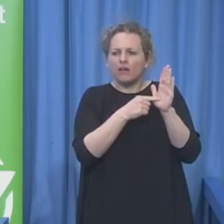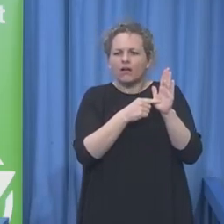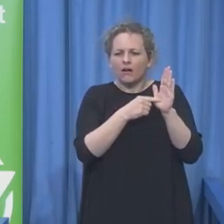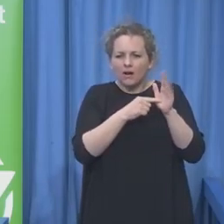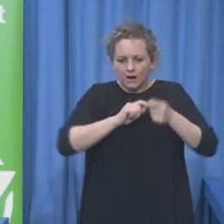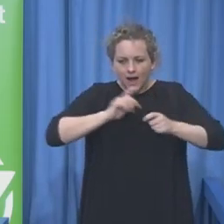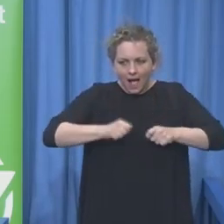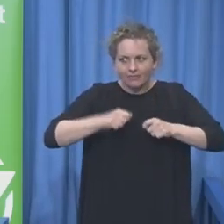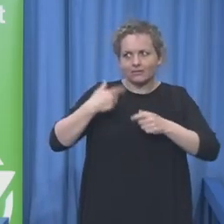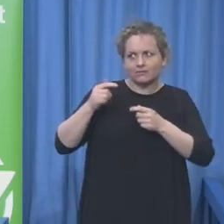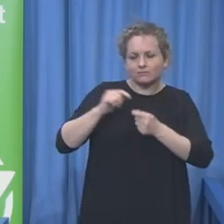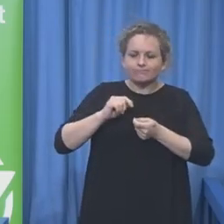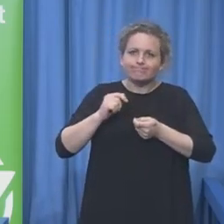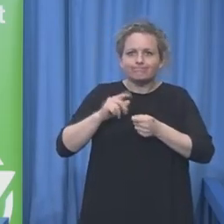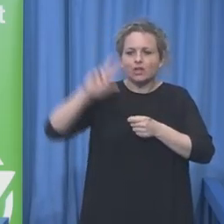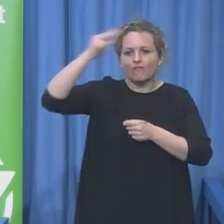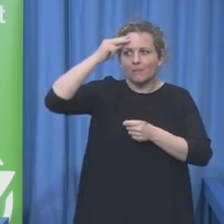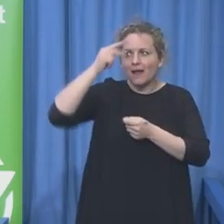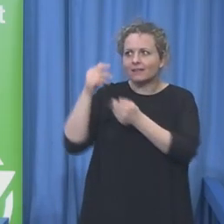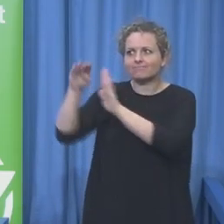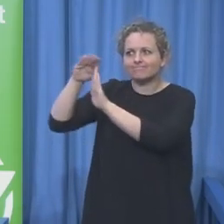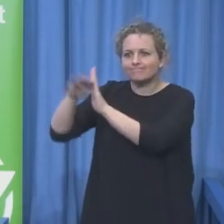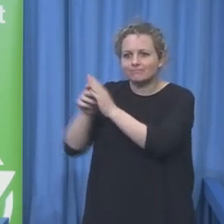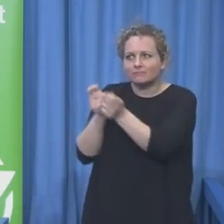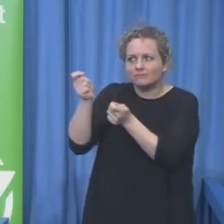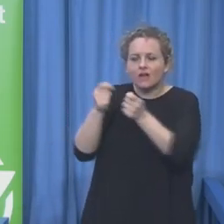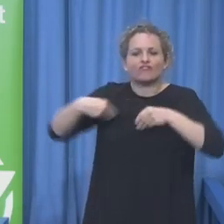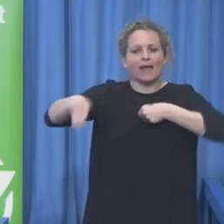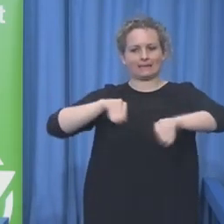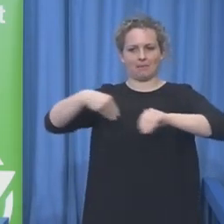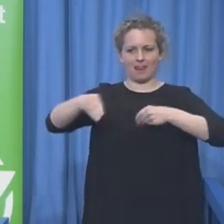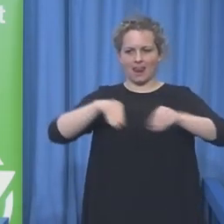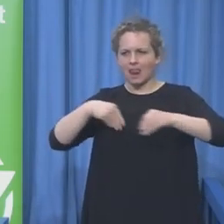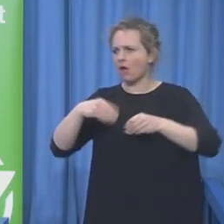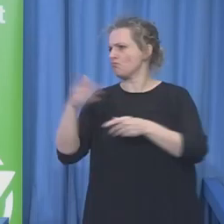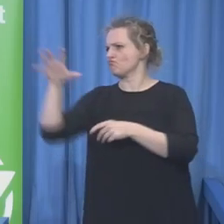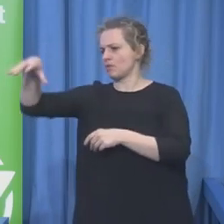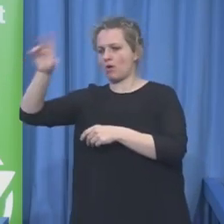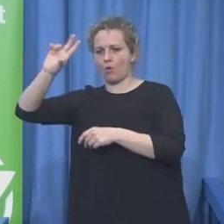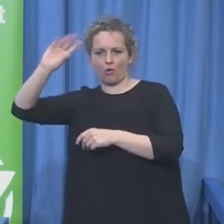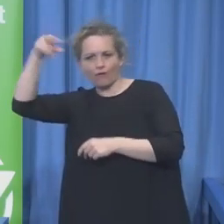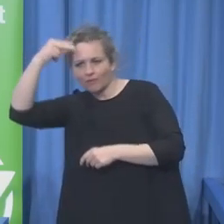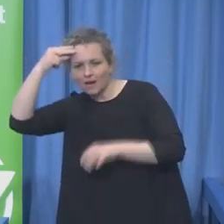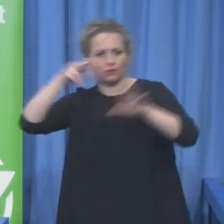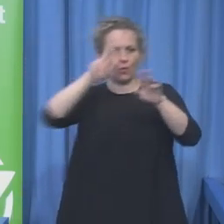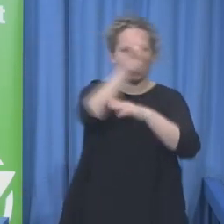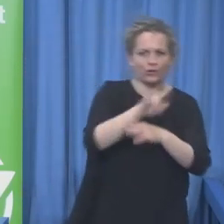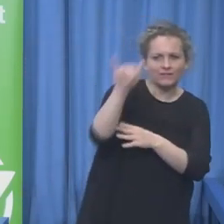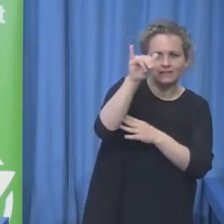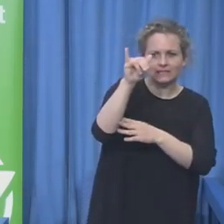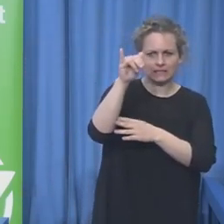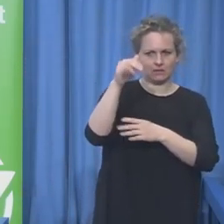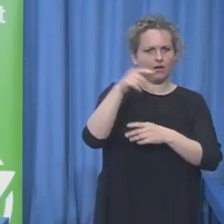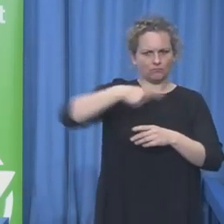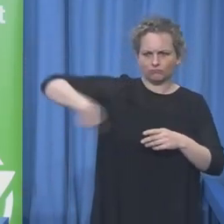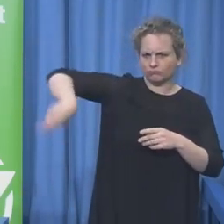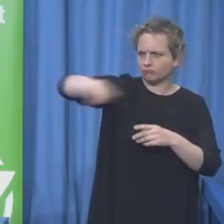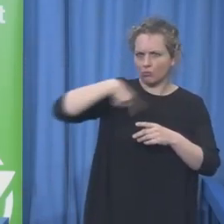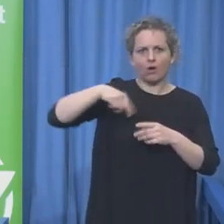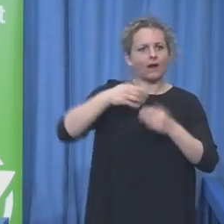the University of Vermont and the state of Vermont just saw that with the advent of supported employment policies, they really wanted to put their efforts into